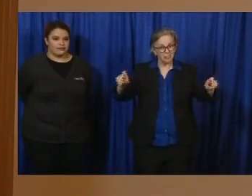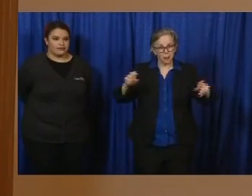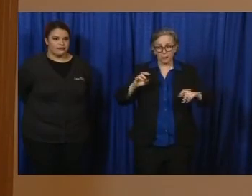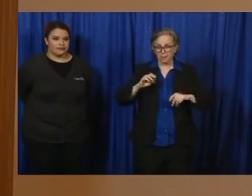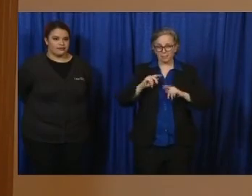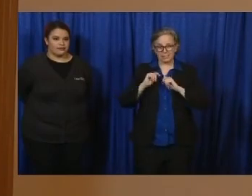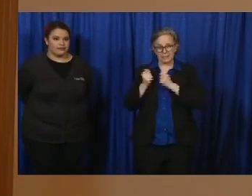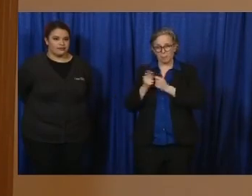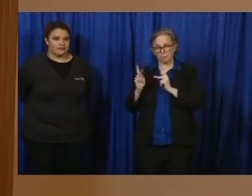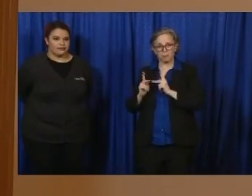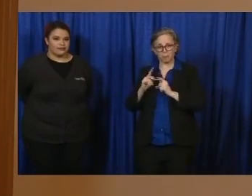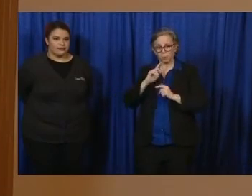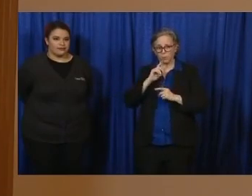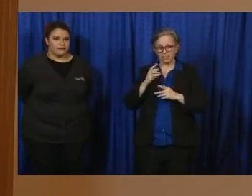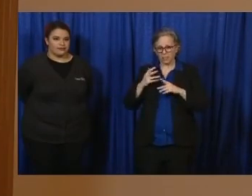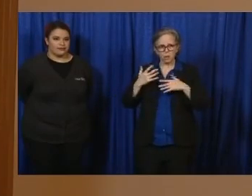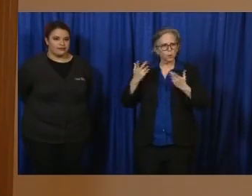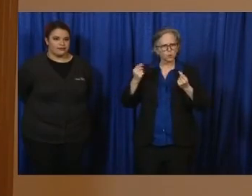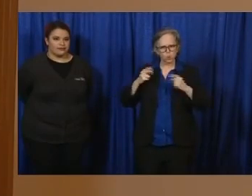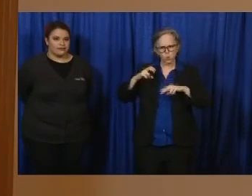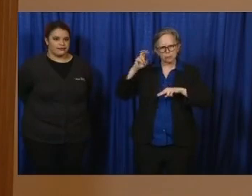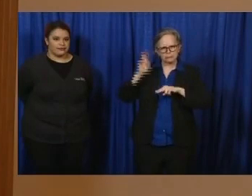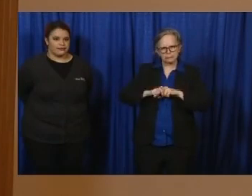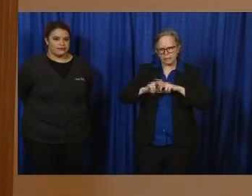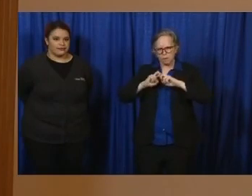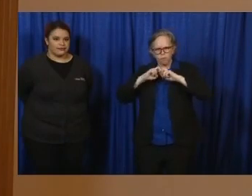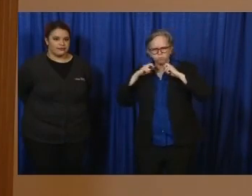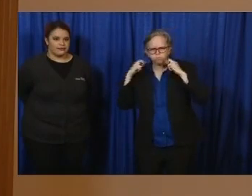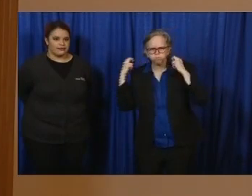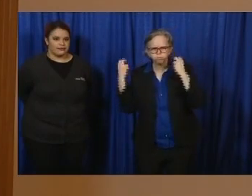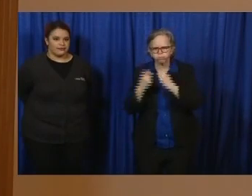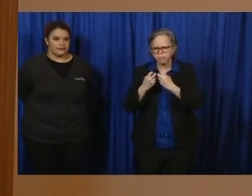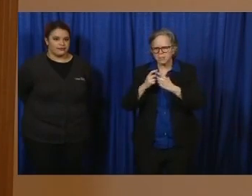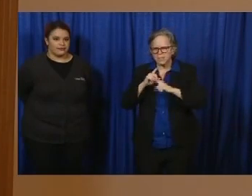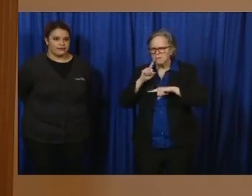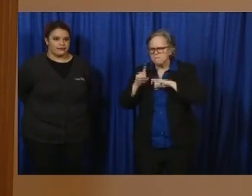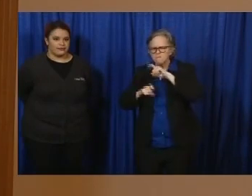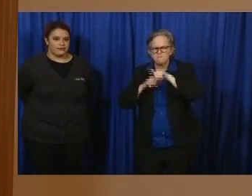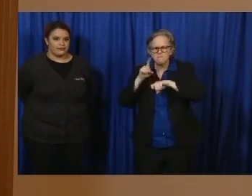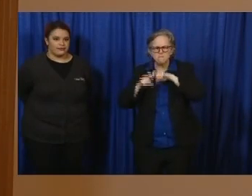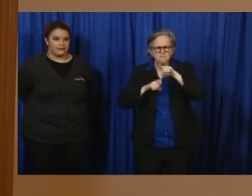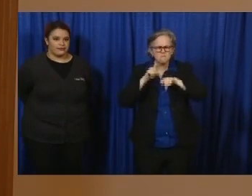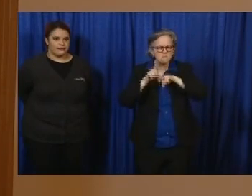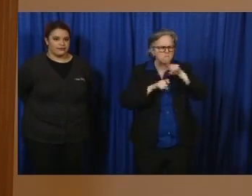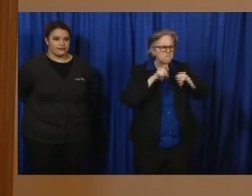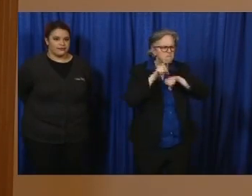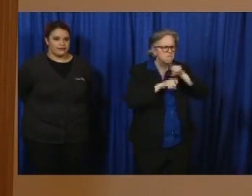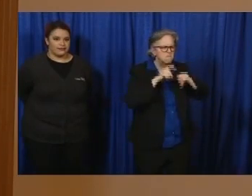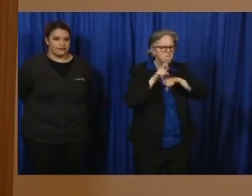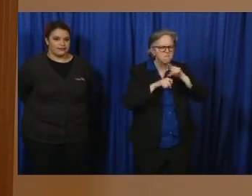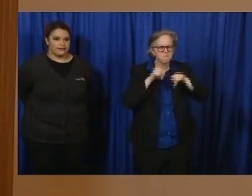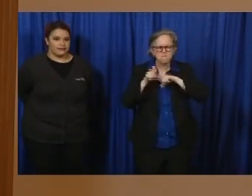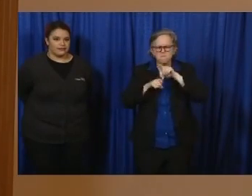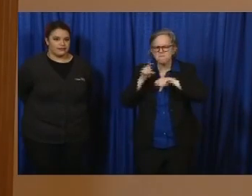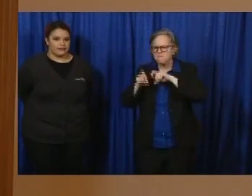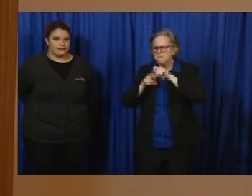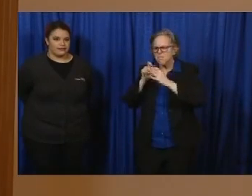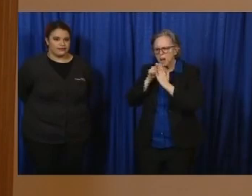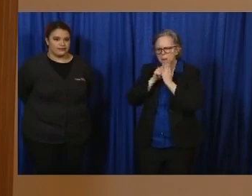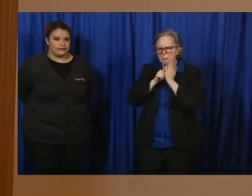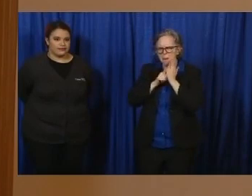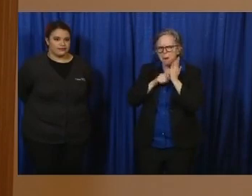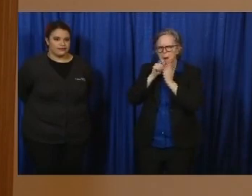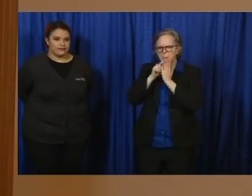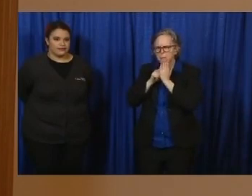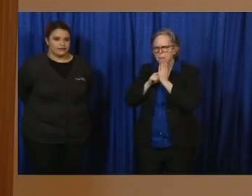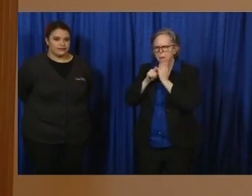gone through a really in-depth interview of those folks, because the answers are a little different by community. And they're compiling all that